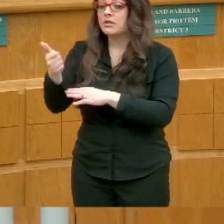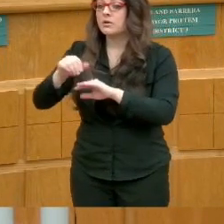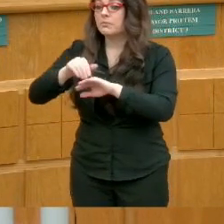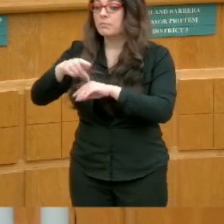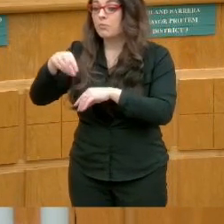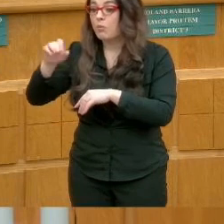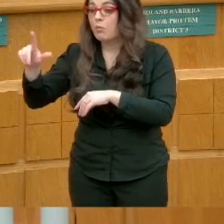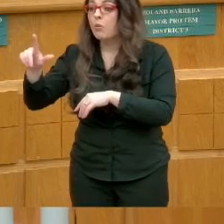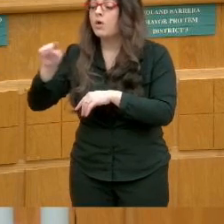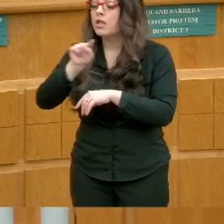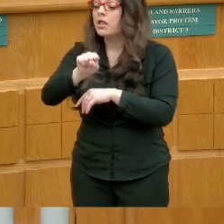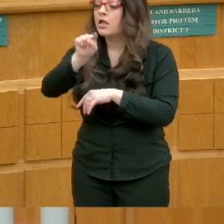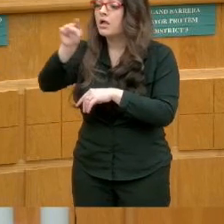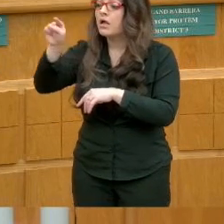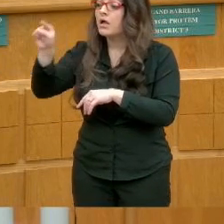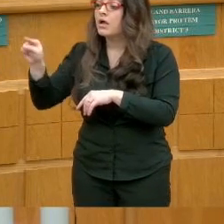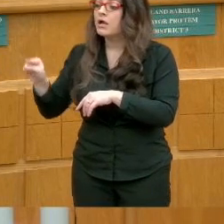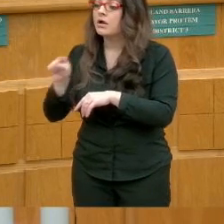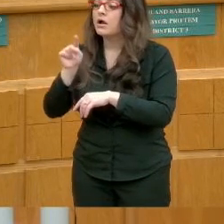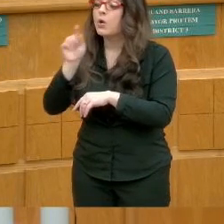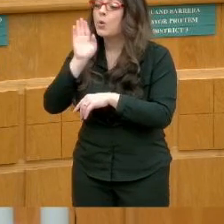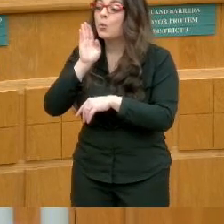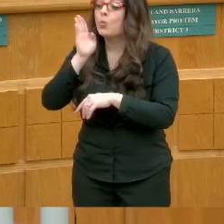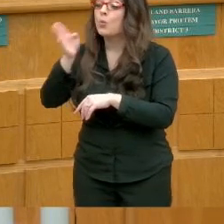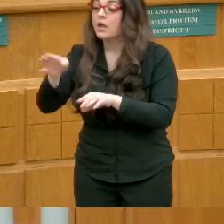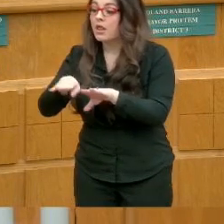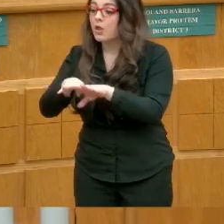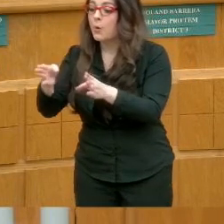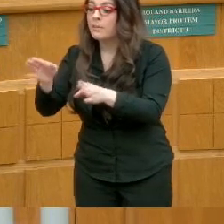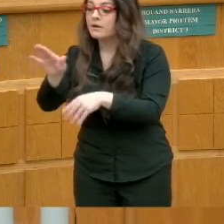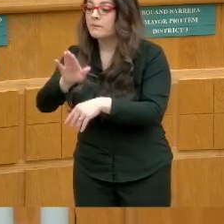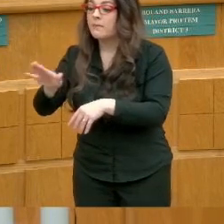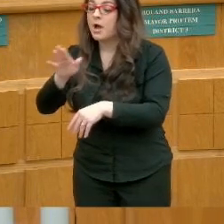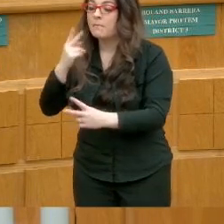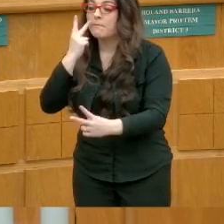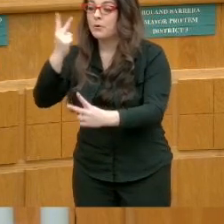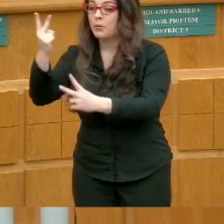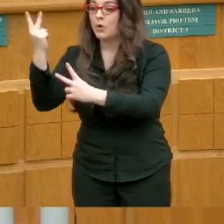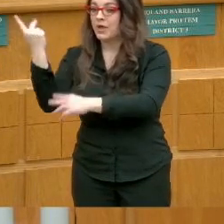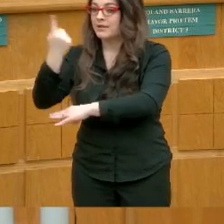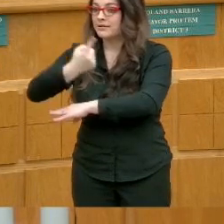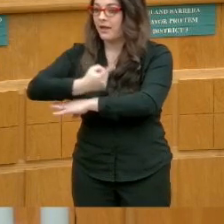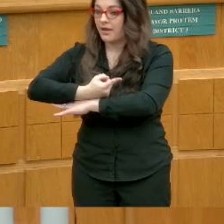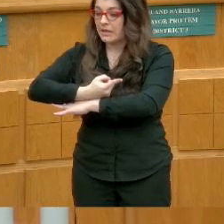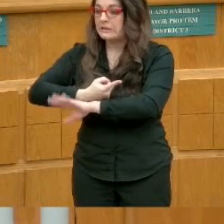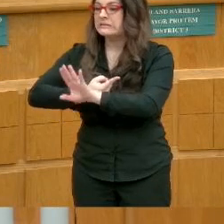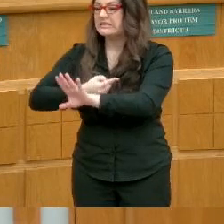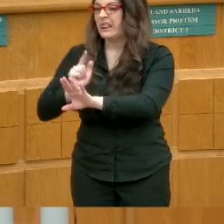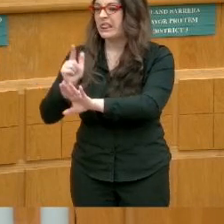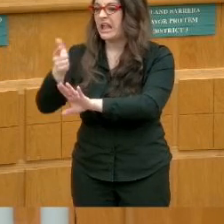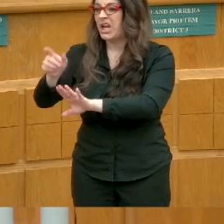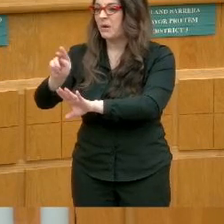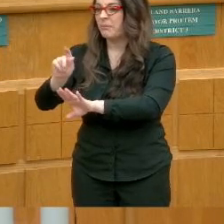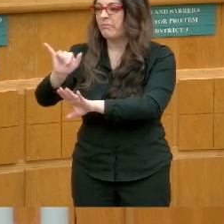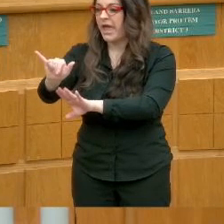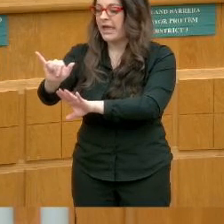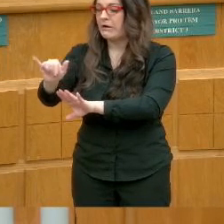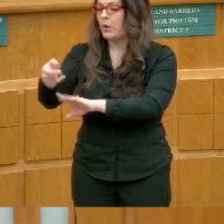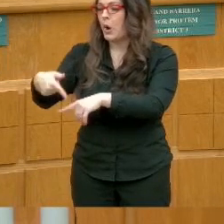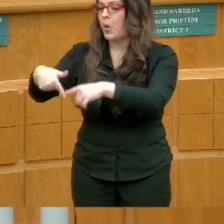weekend. And we're working on what that would look like as well. That's later in May. But right now we can open up